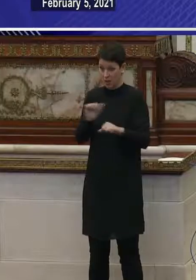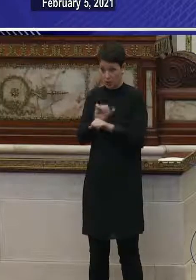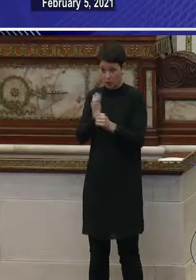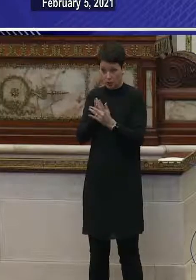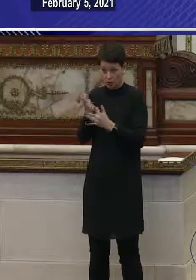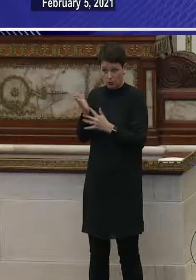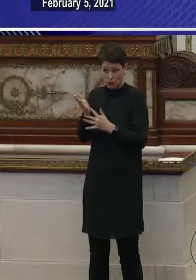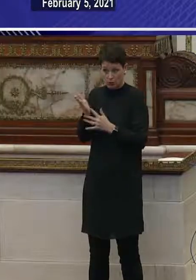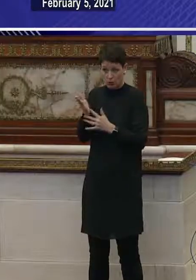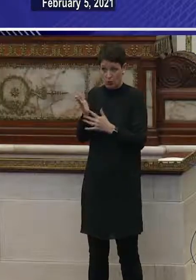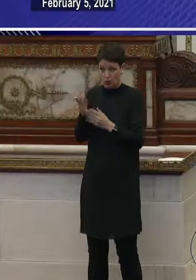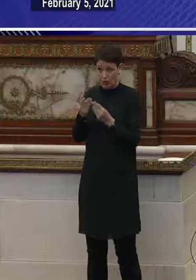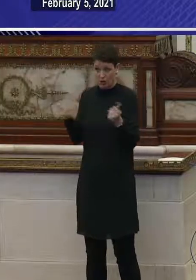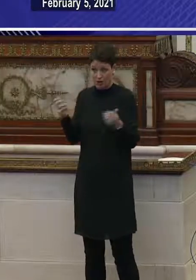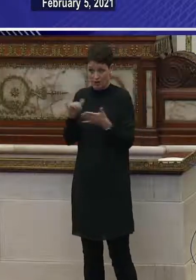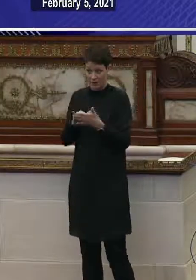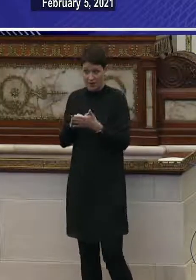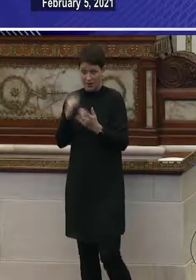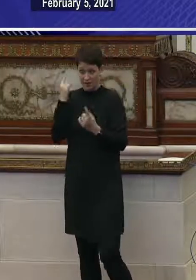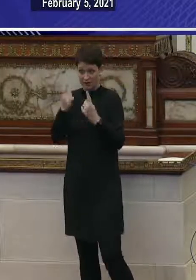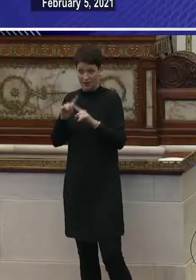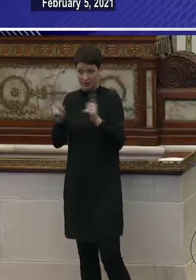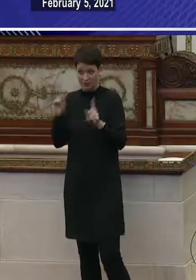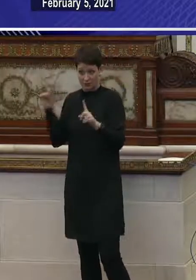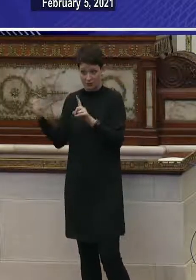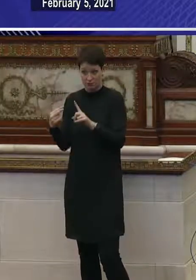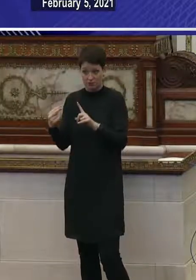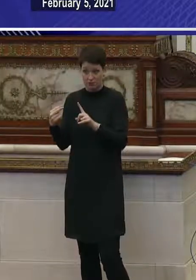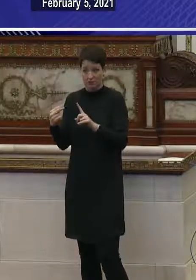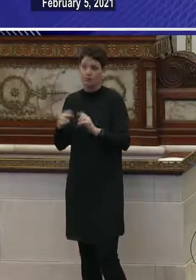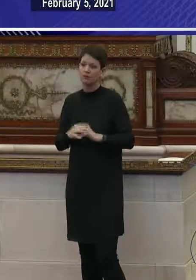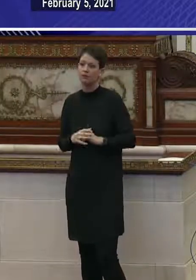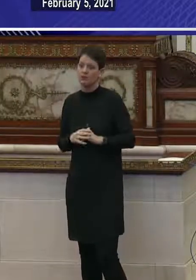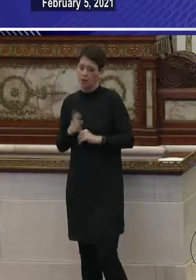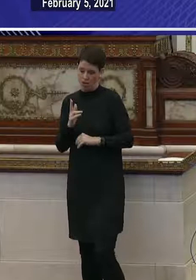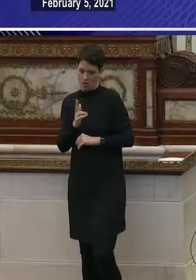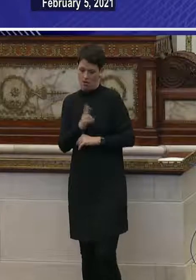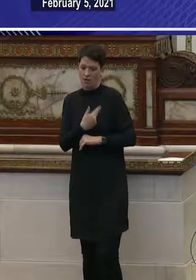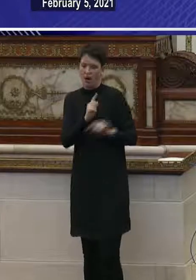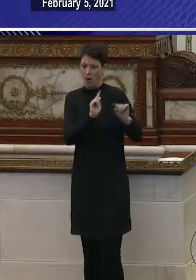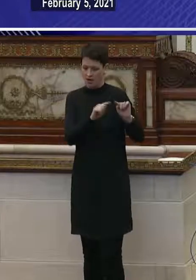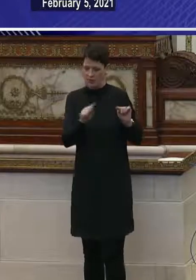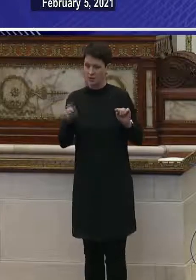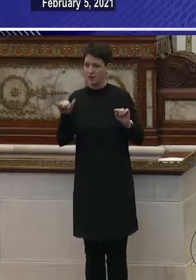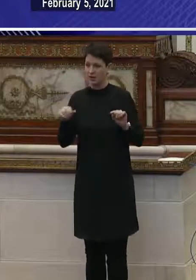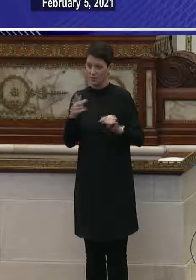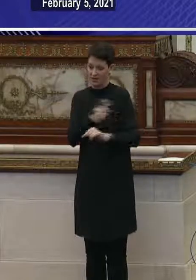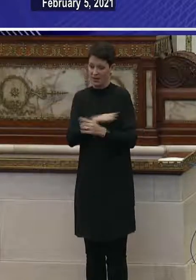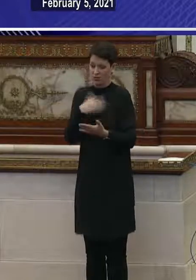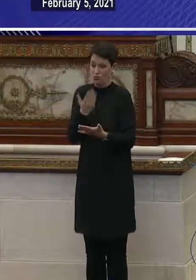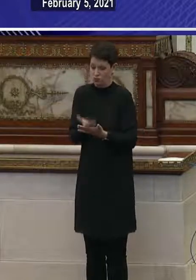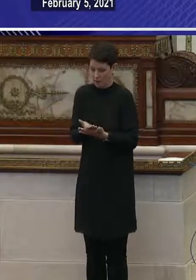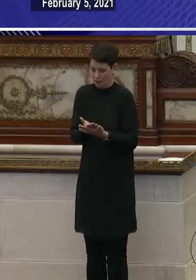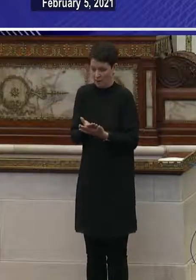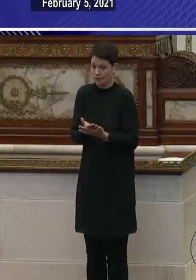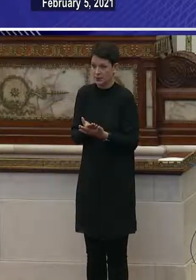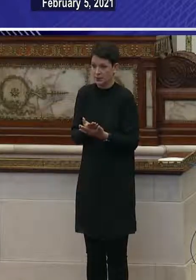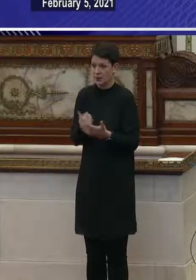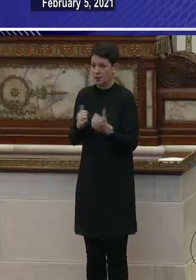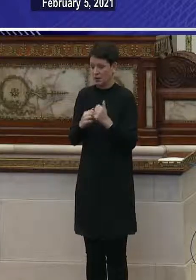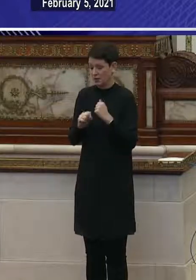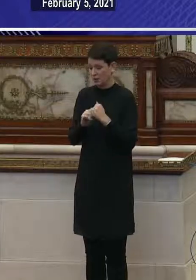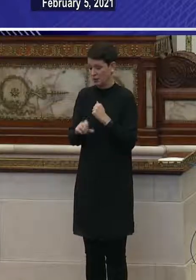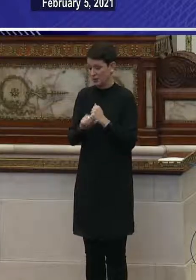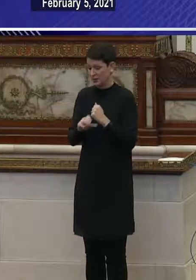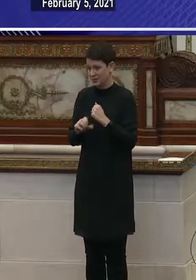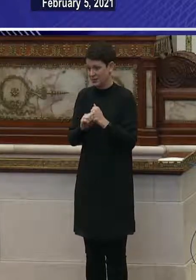through rethinking that? Yeah, so that the hospitals, when the vaccines first arrived, as you remember, with the publicity,